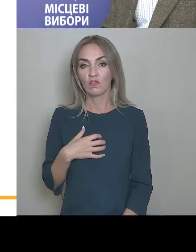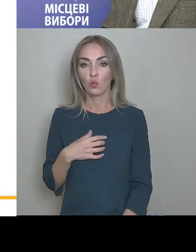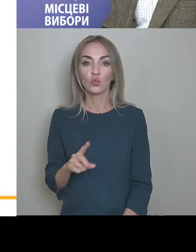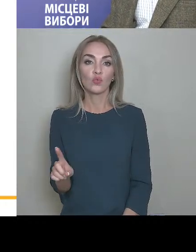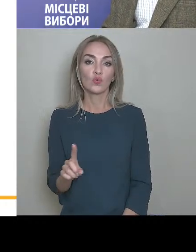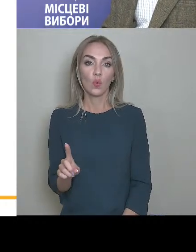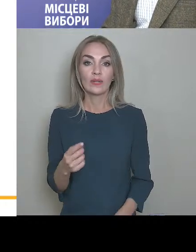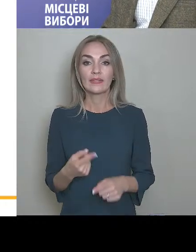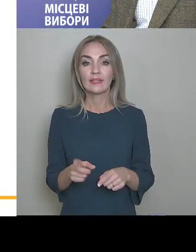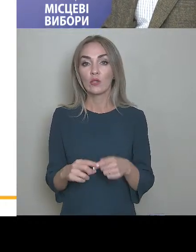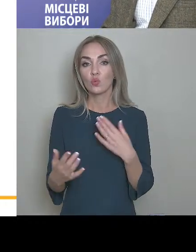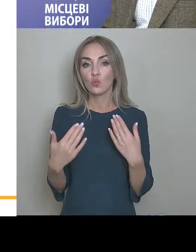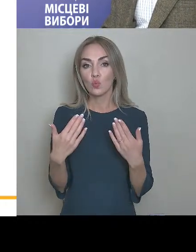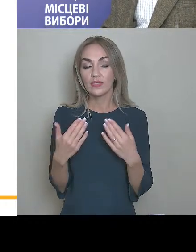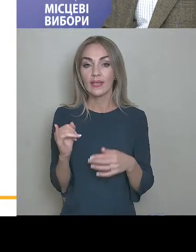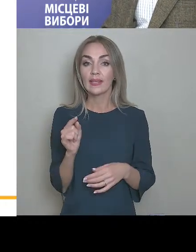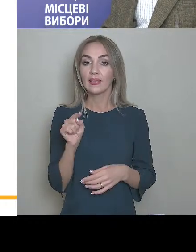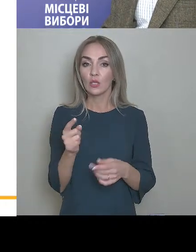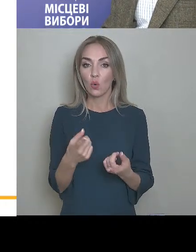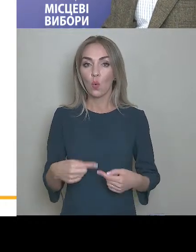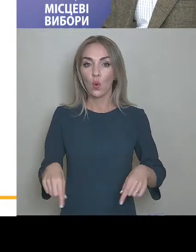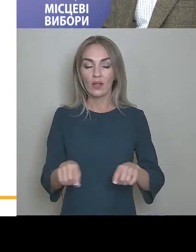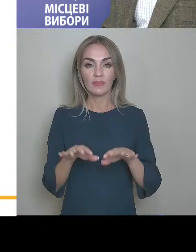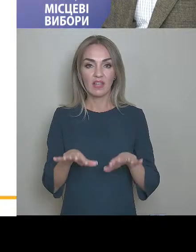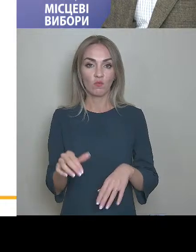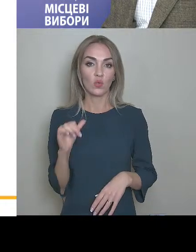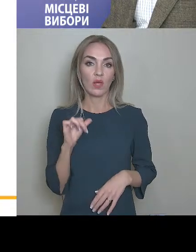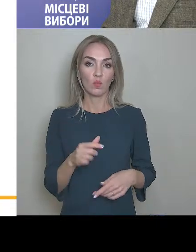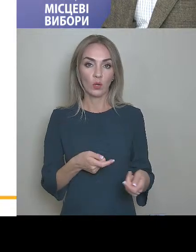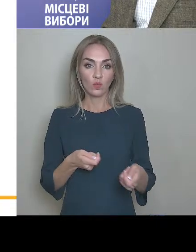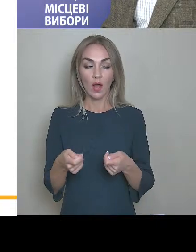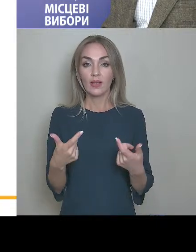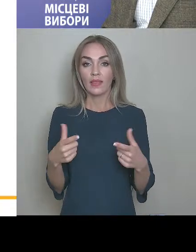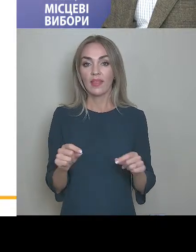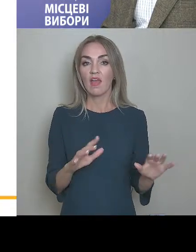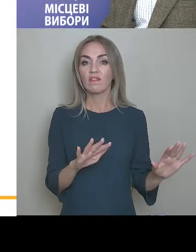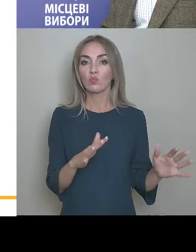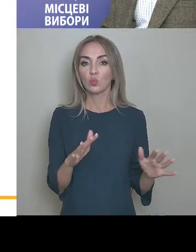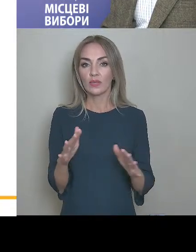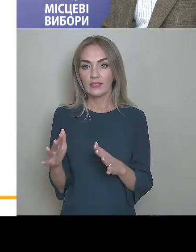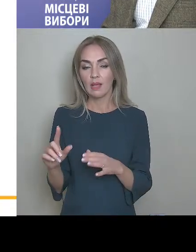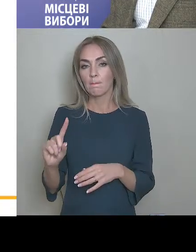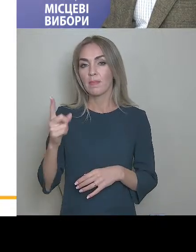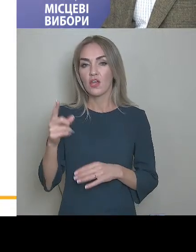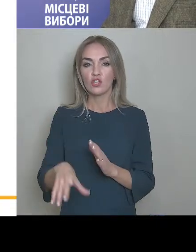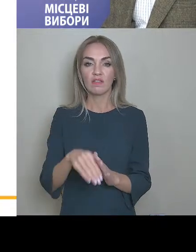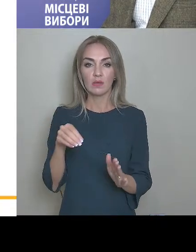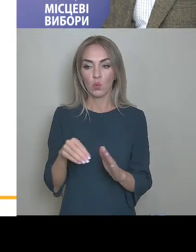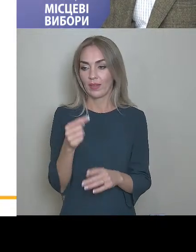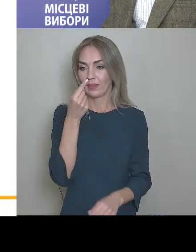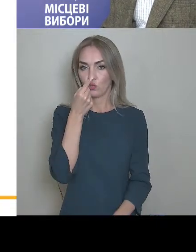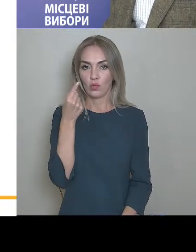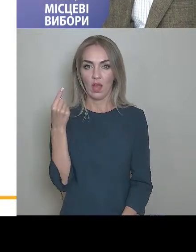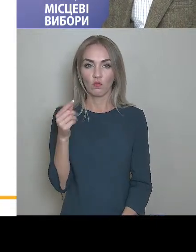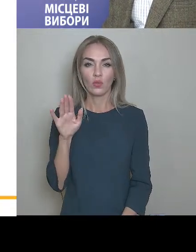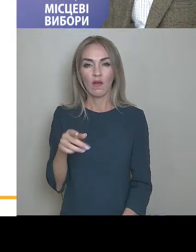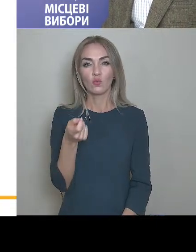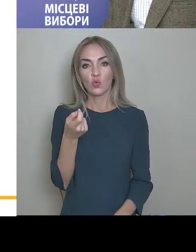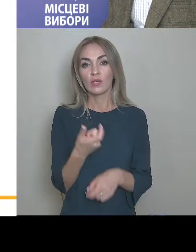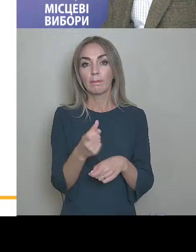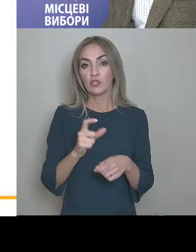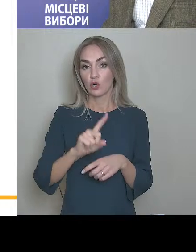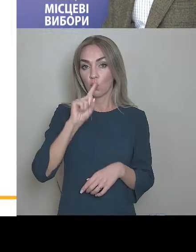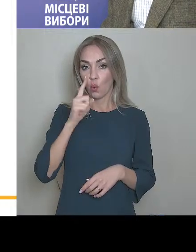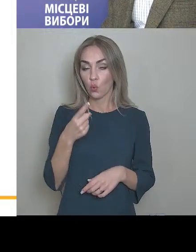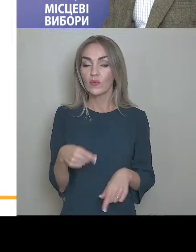to stress that this concerns also the bodies of local self-government, where the first